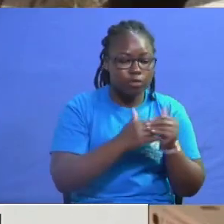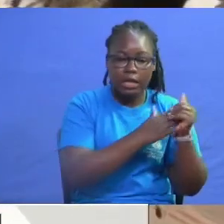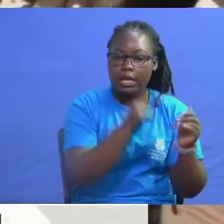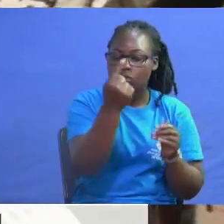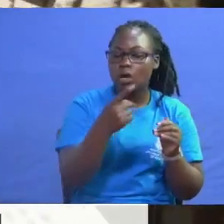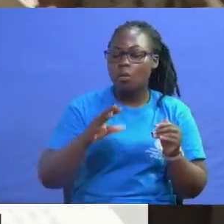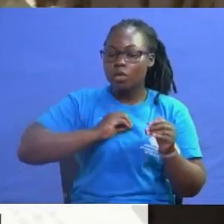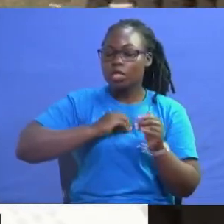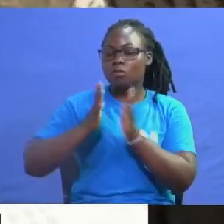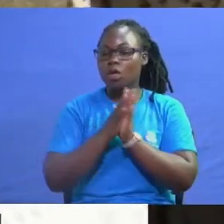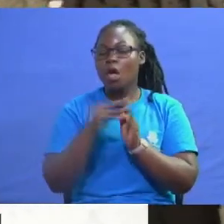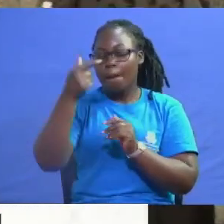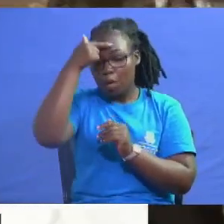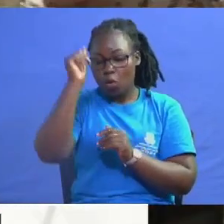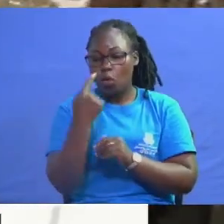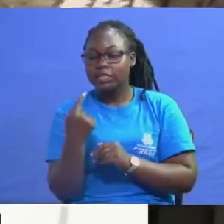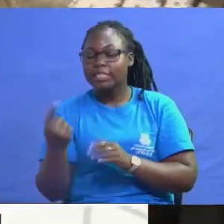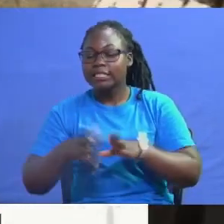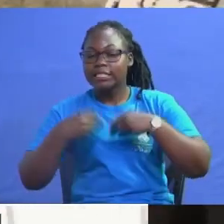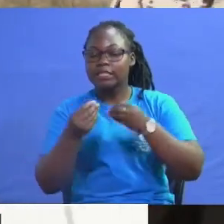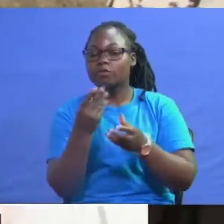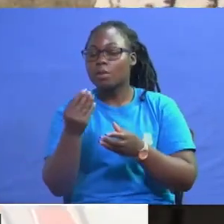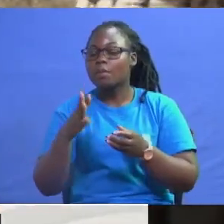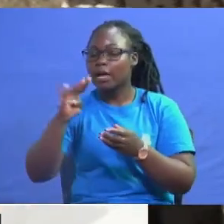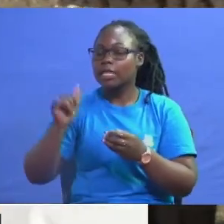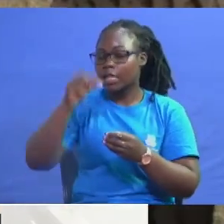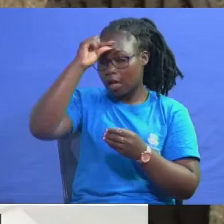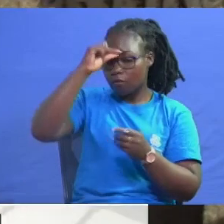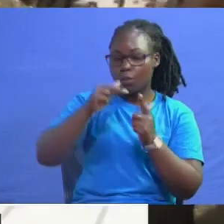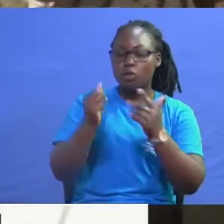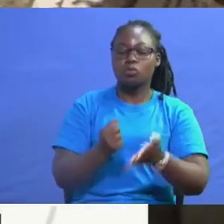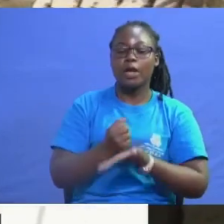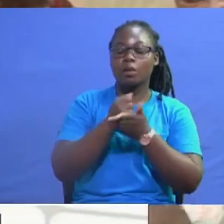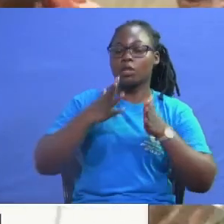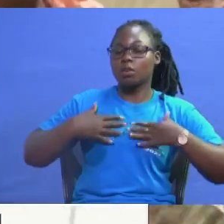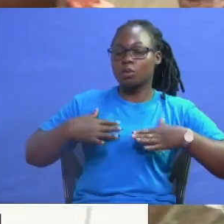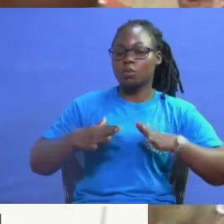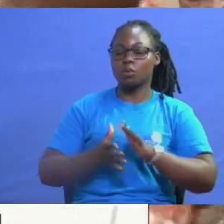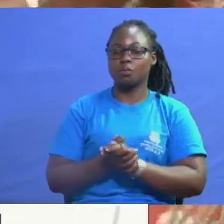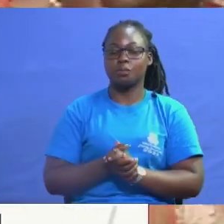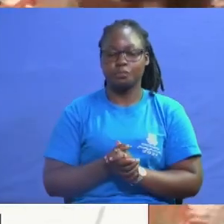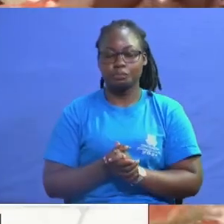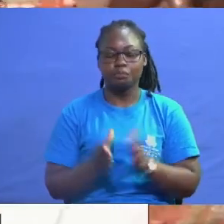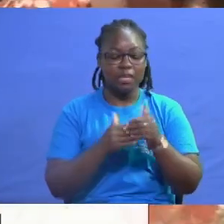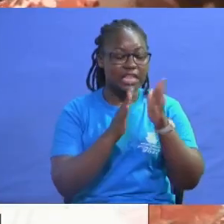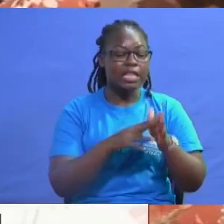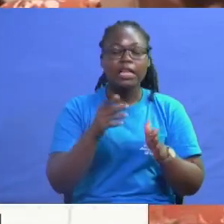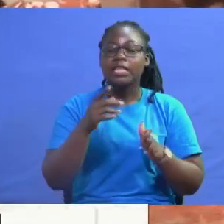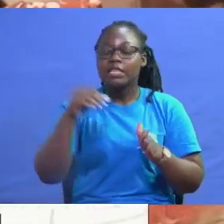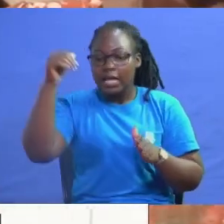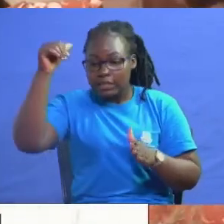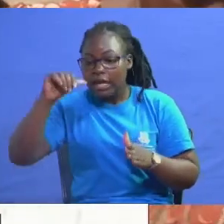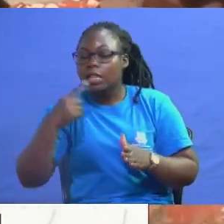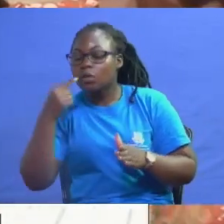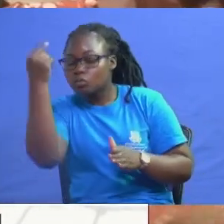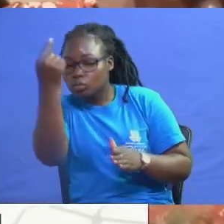story because each one of them is given money by the government to help the people. Kiongozi yeyote atakuja,